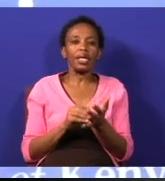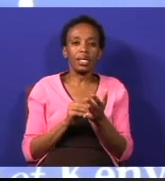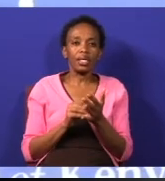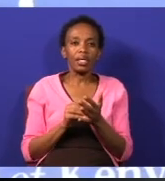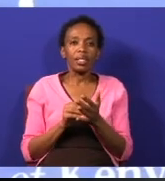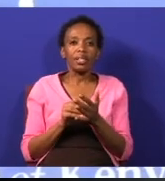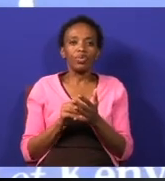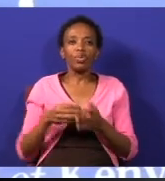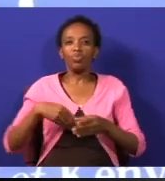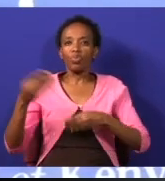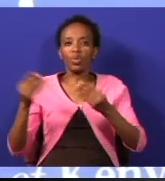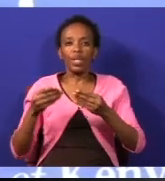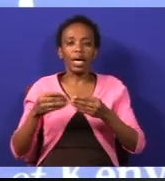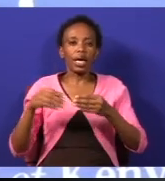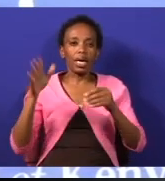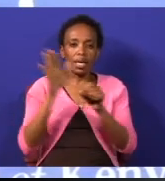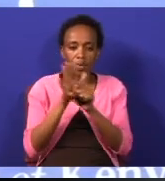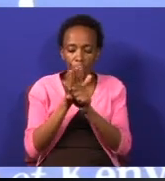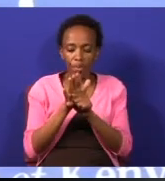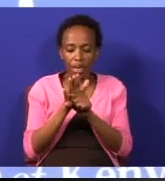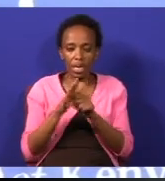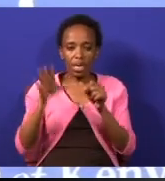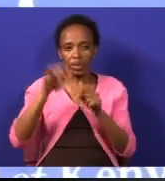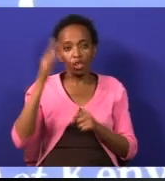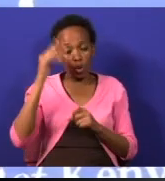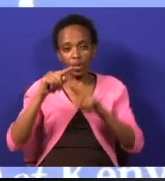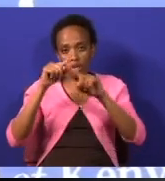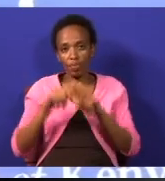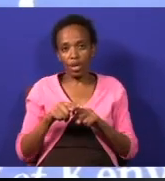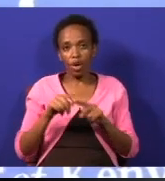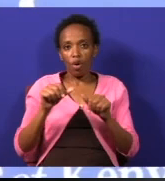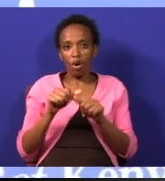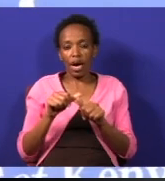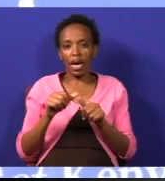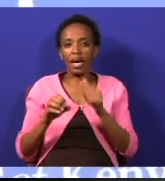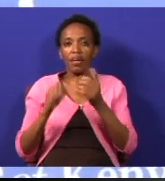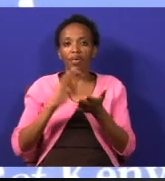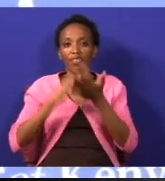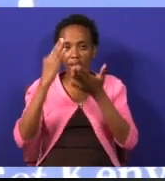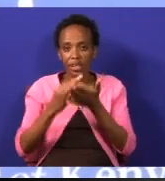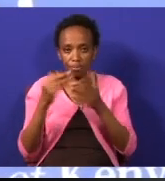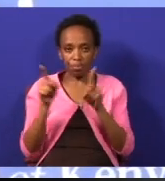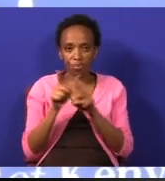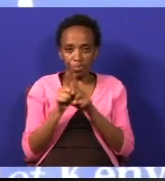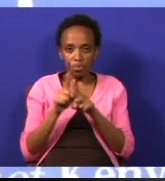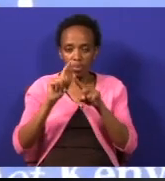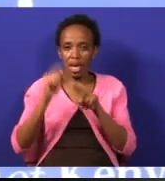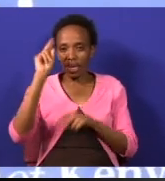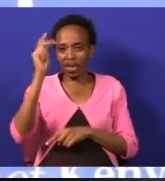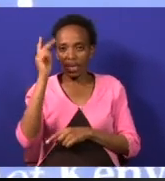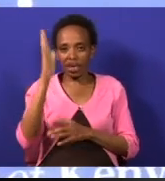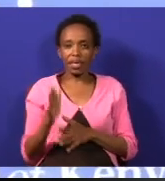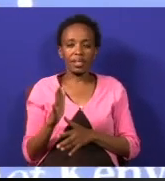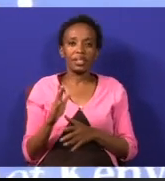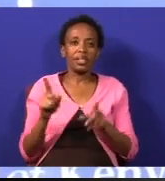really saturating the counties, because again, we'll depend on a well-wisher, we'll depend on a Kenyan, will depend